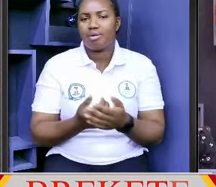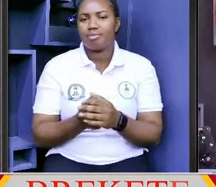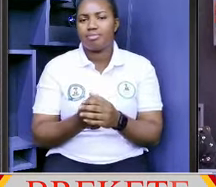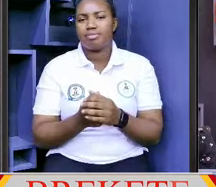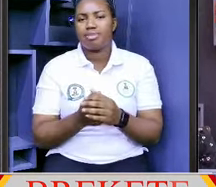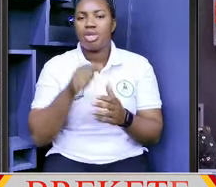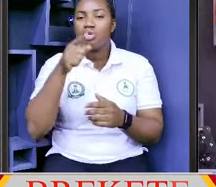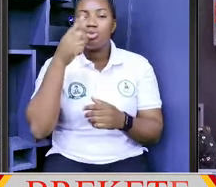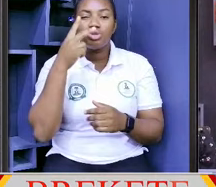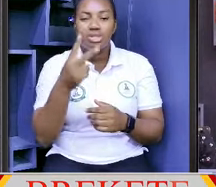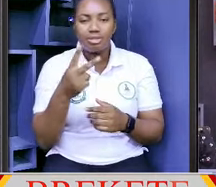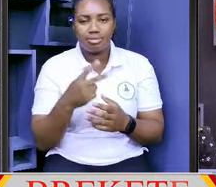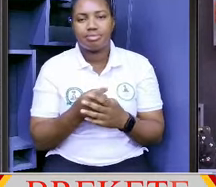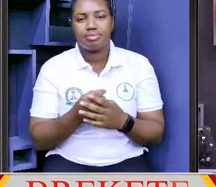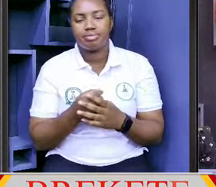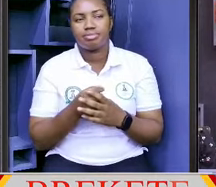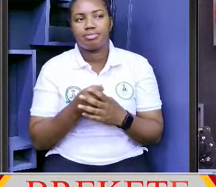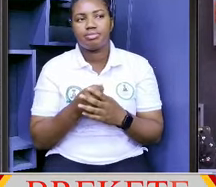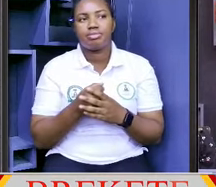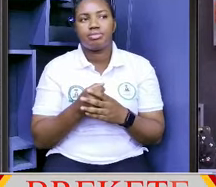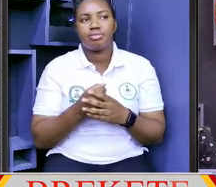Yeah. You see, when